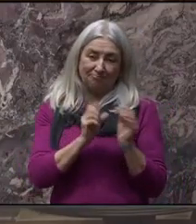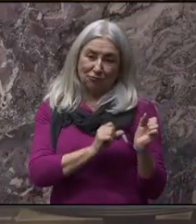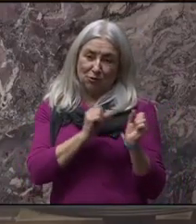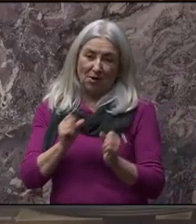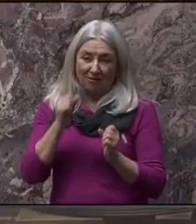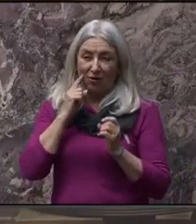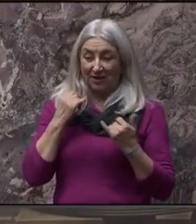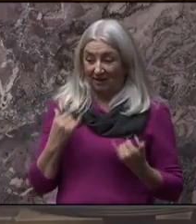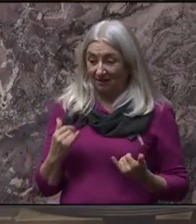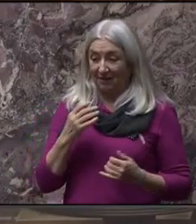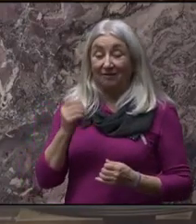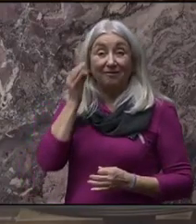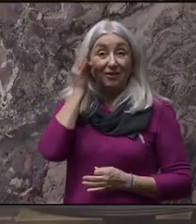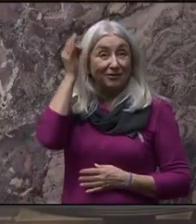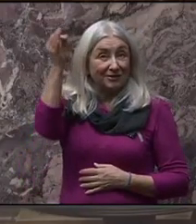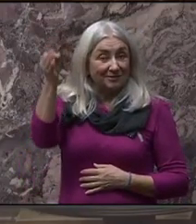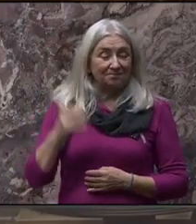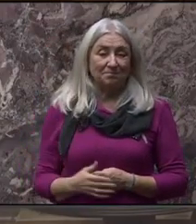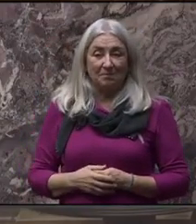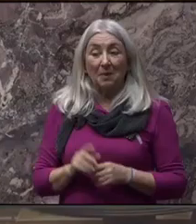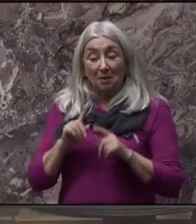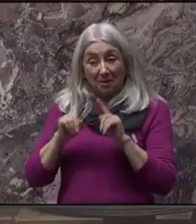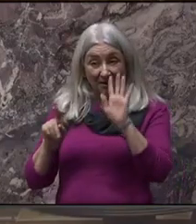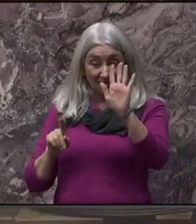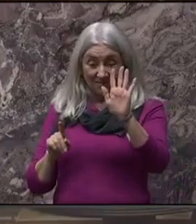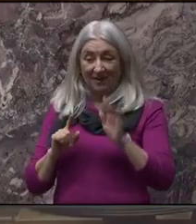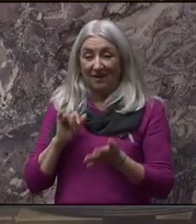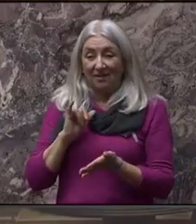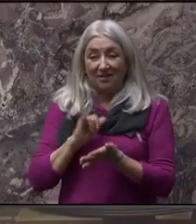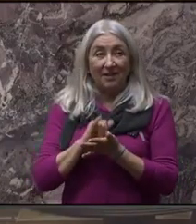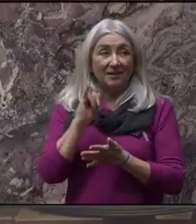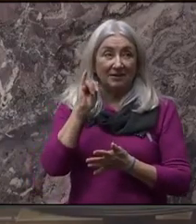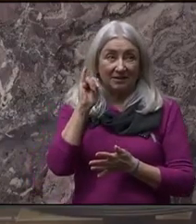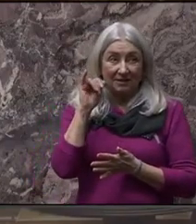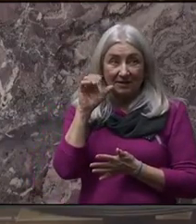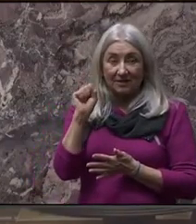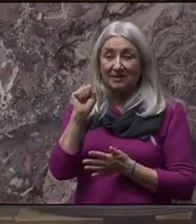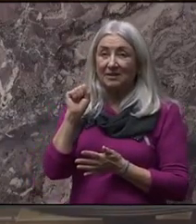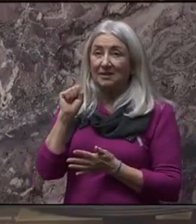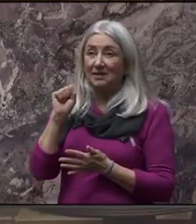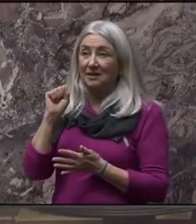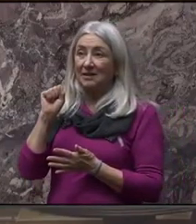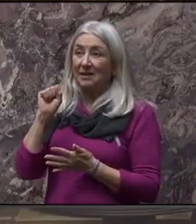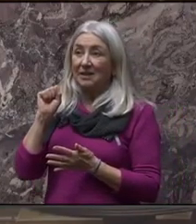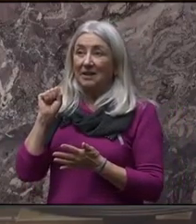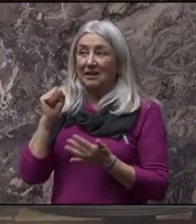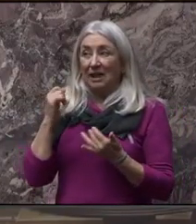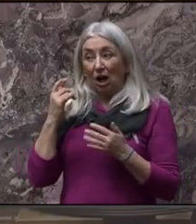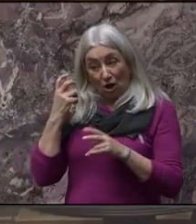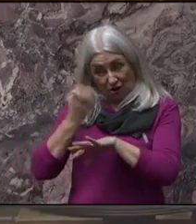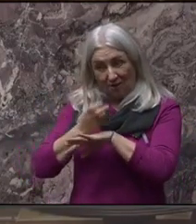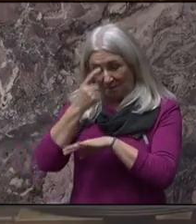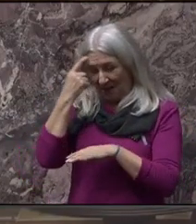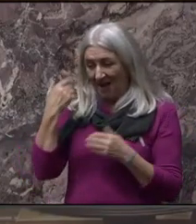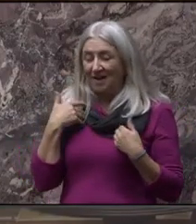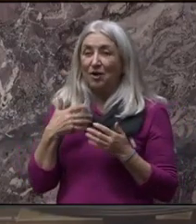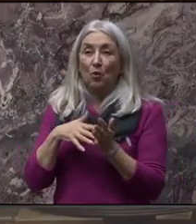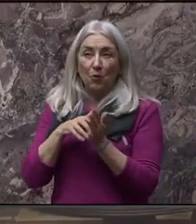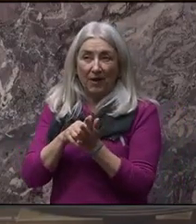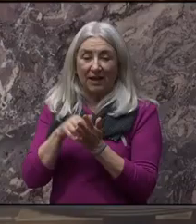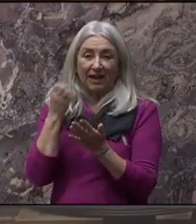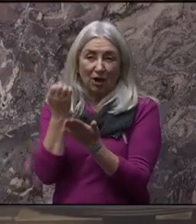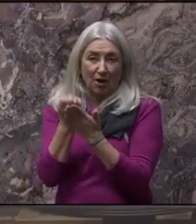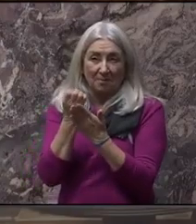generations. But risk is all around us. A weak global economy, the rising tide